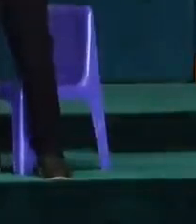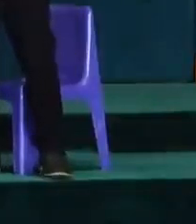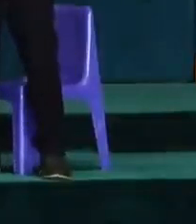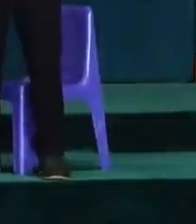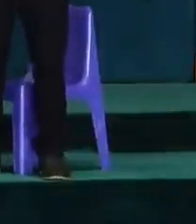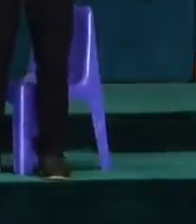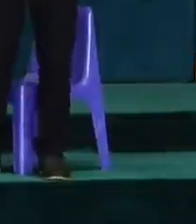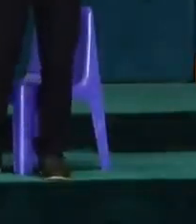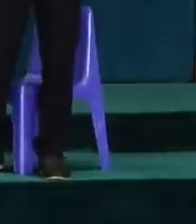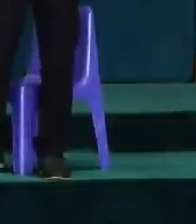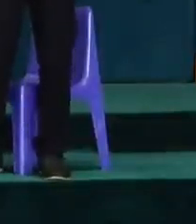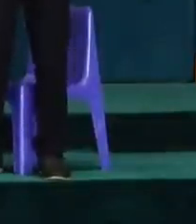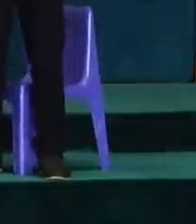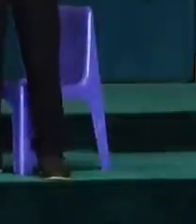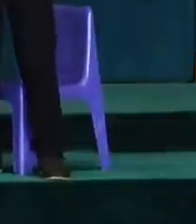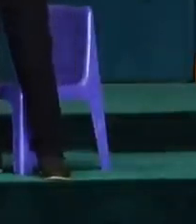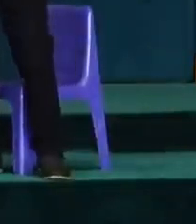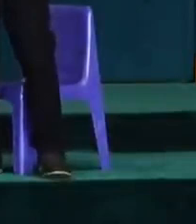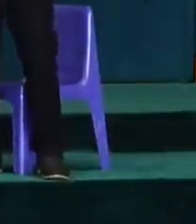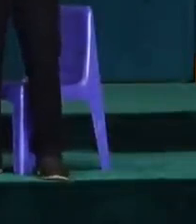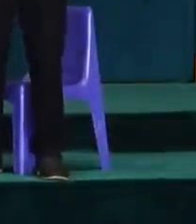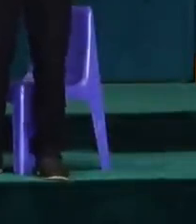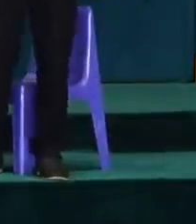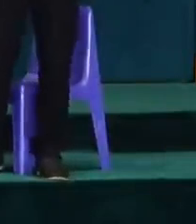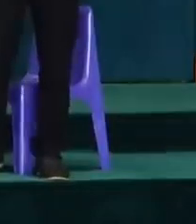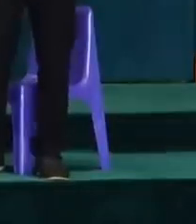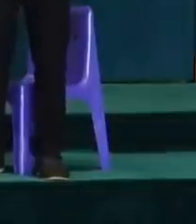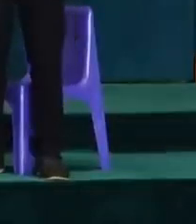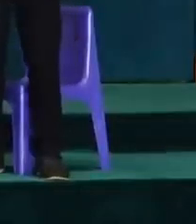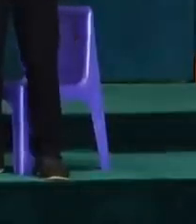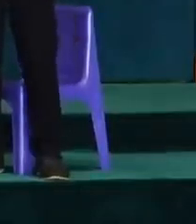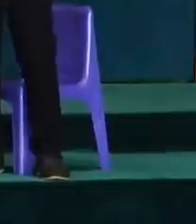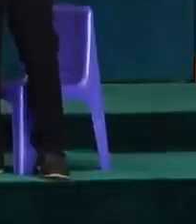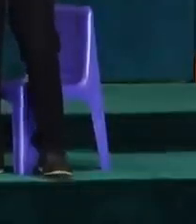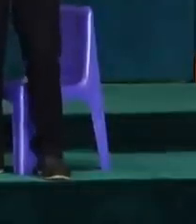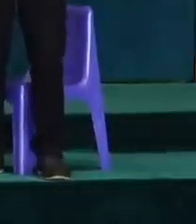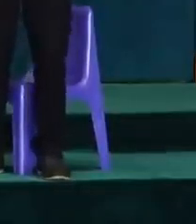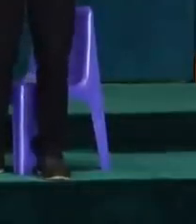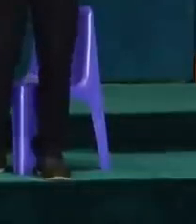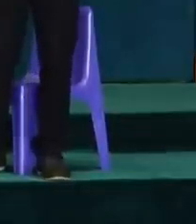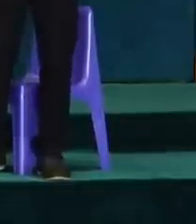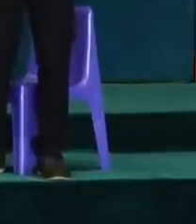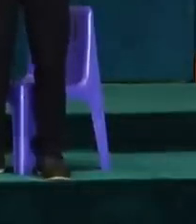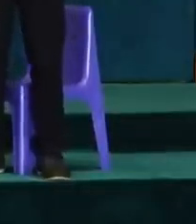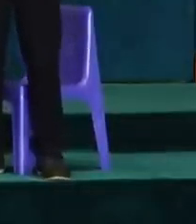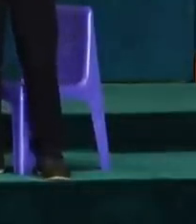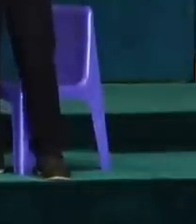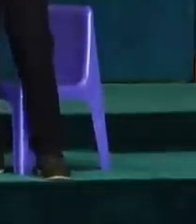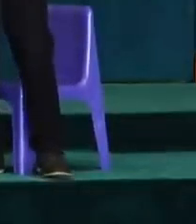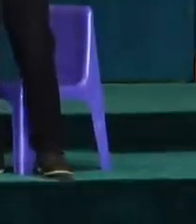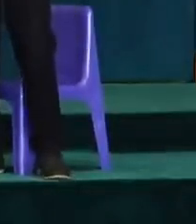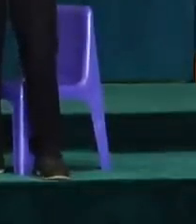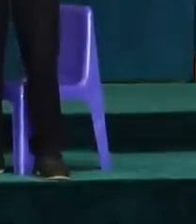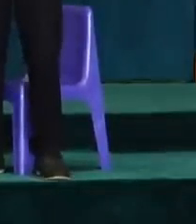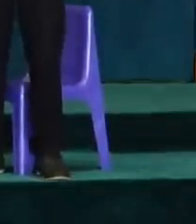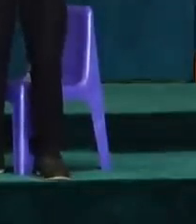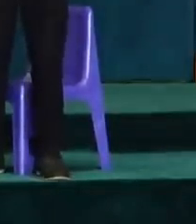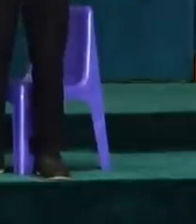way, for I am walking with Jesus, walking with